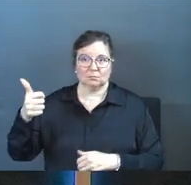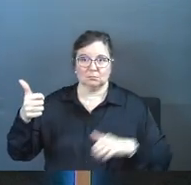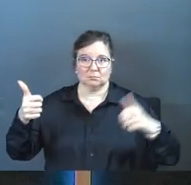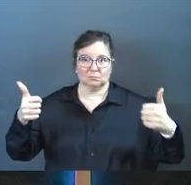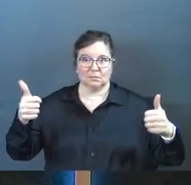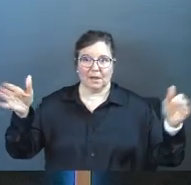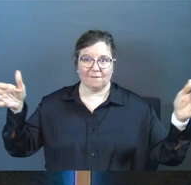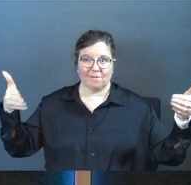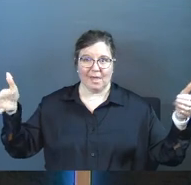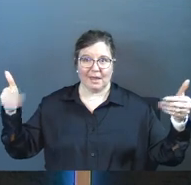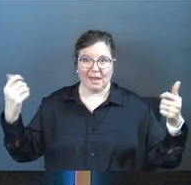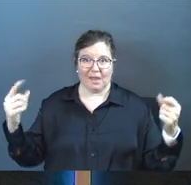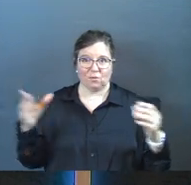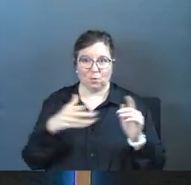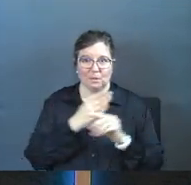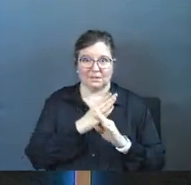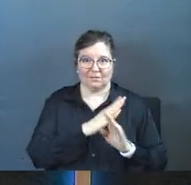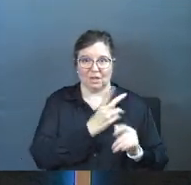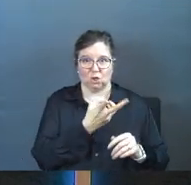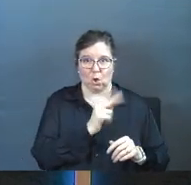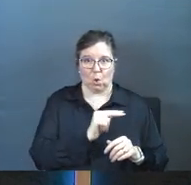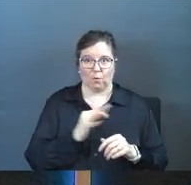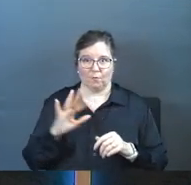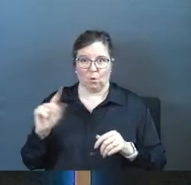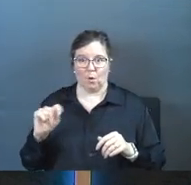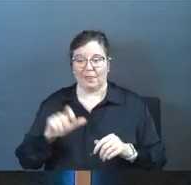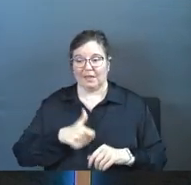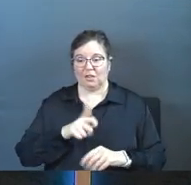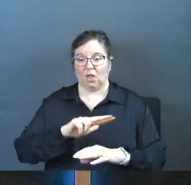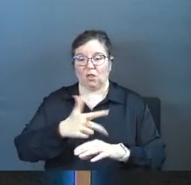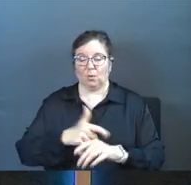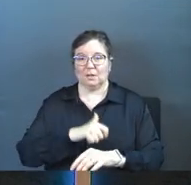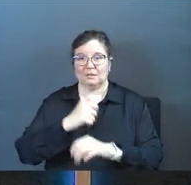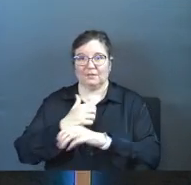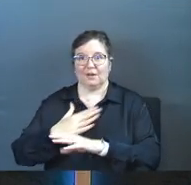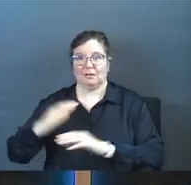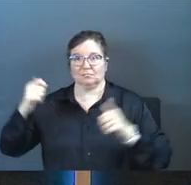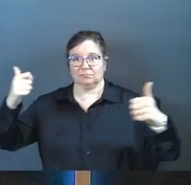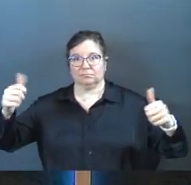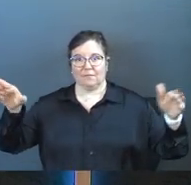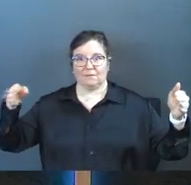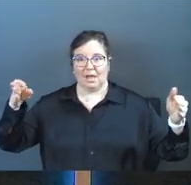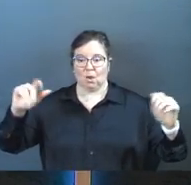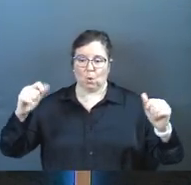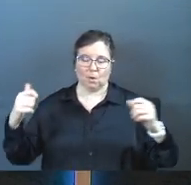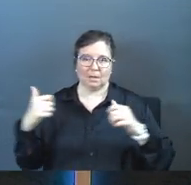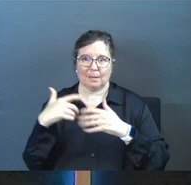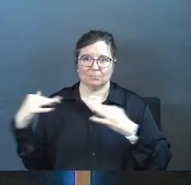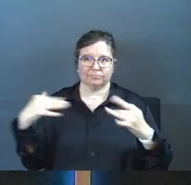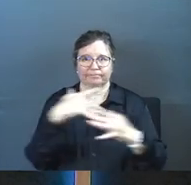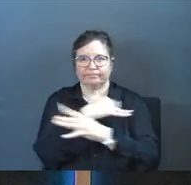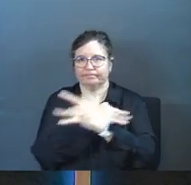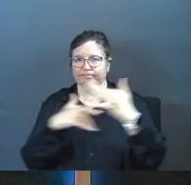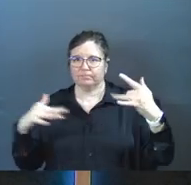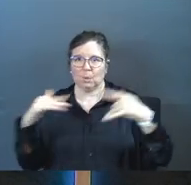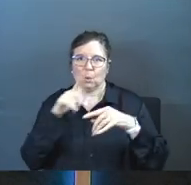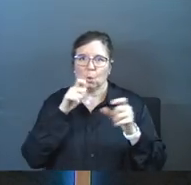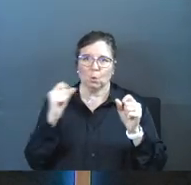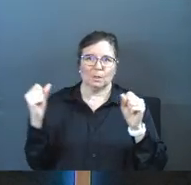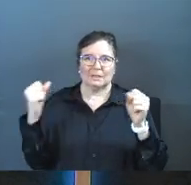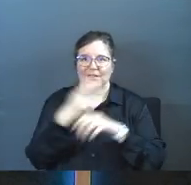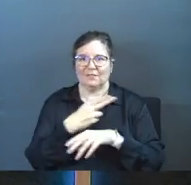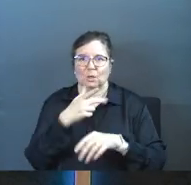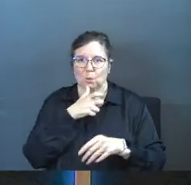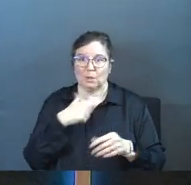flag. Everybody's defending your fort. There's another fort out there, and they're all defending their flag. And the whole game is who will defeat who.